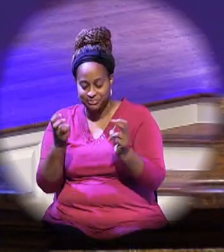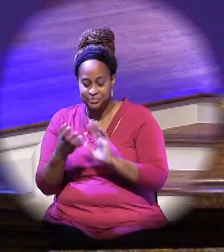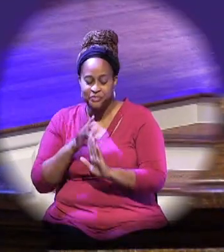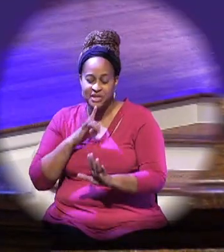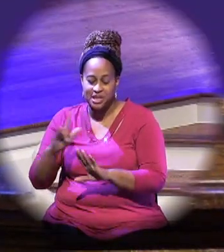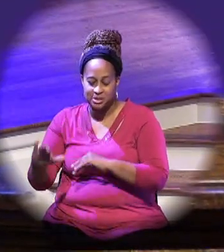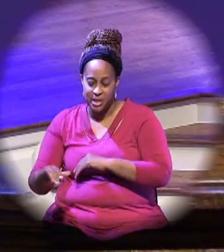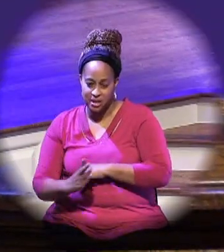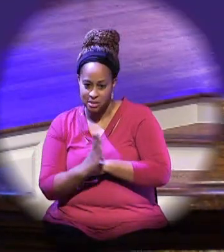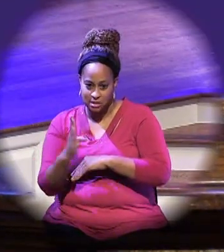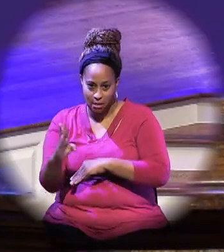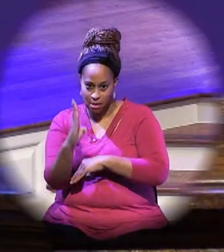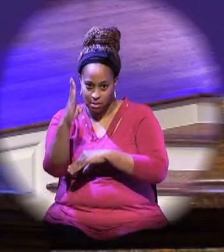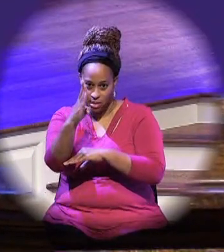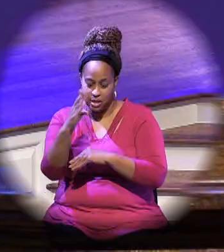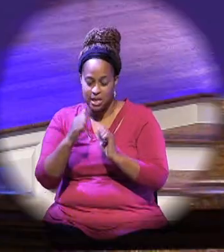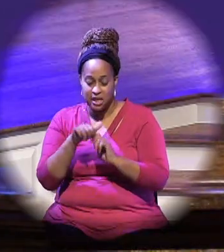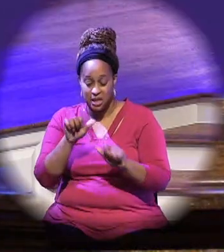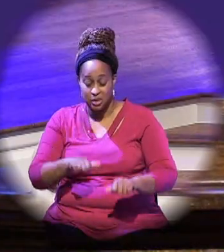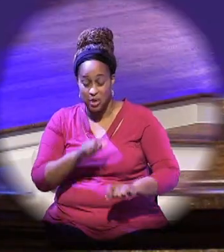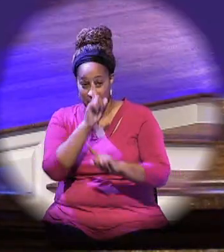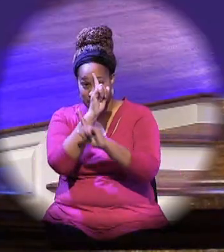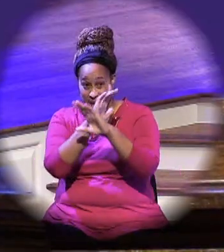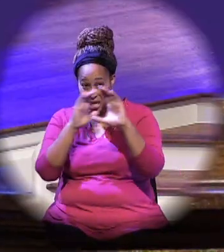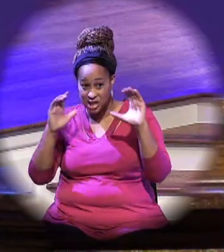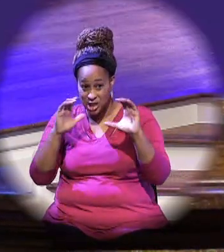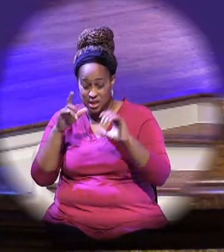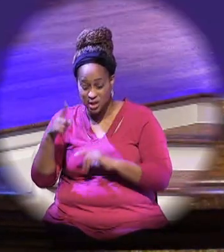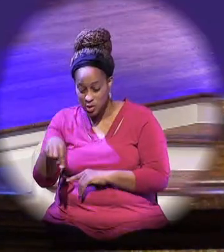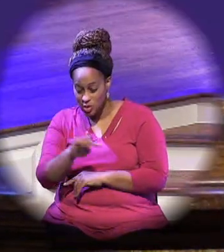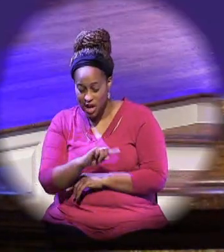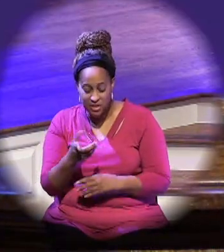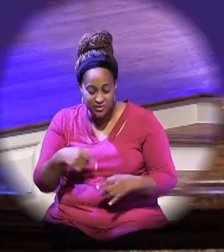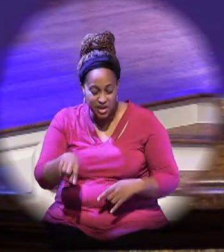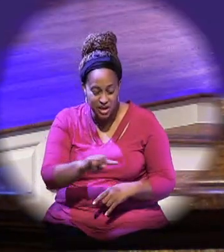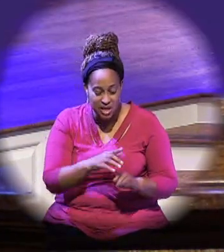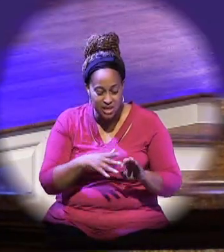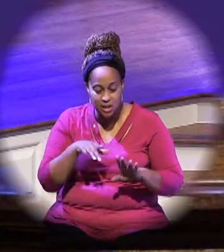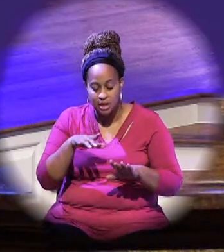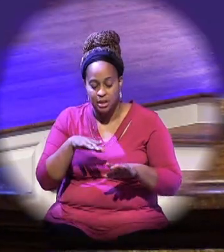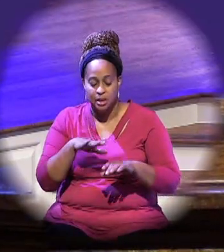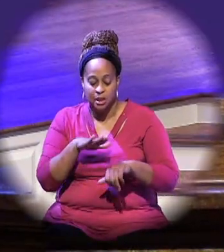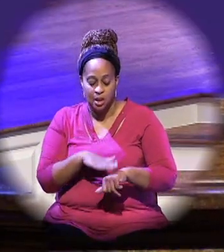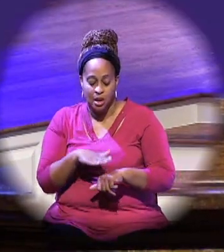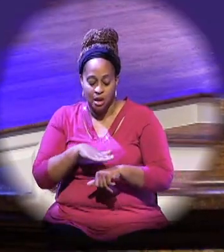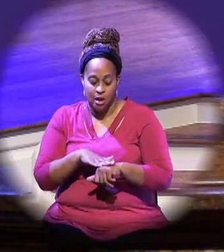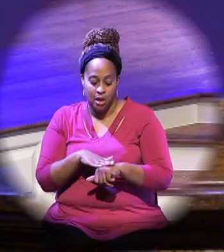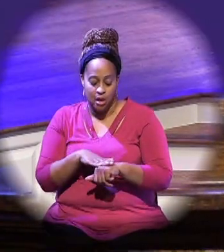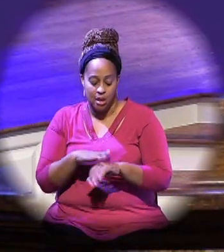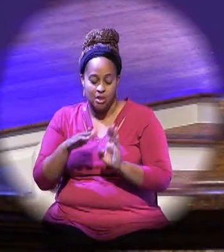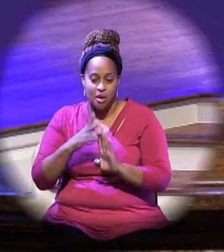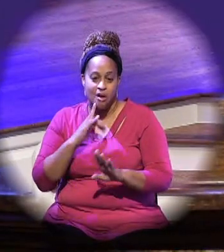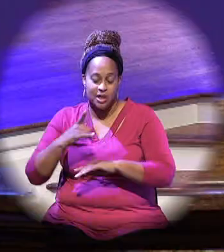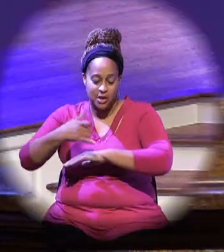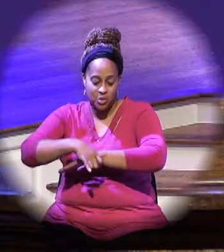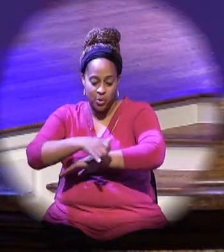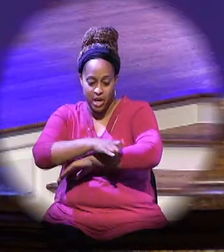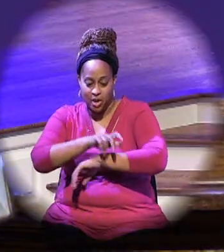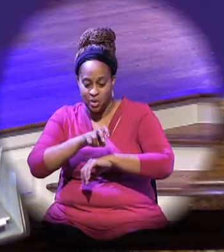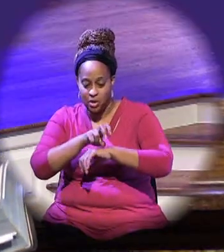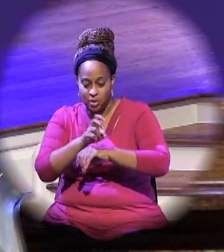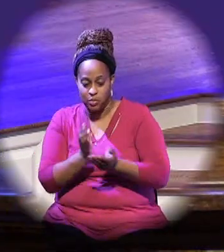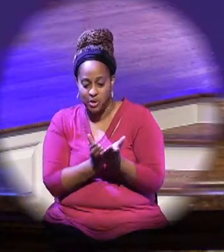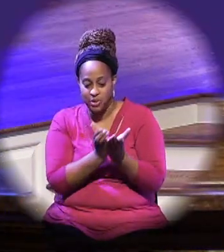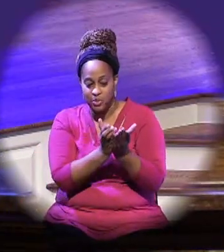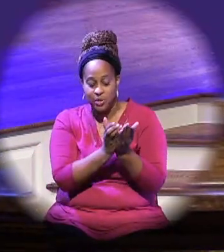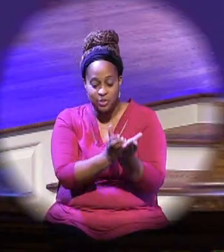up, and there, could you imagine, you're out there, you're in a different boat, you're on a whale watching cruise